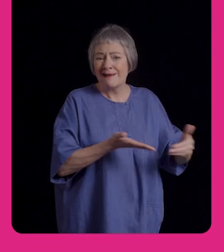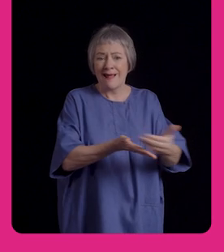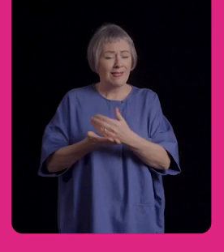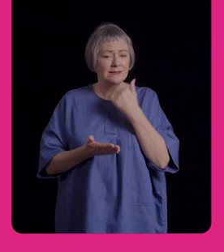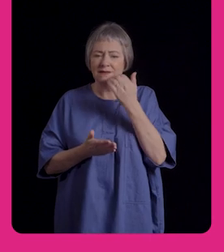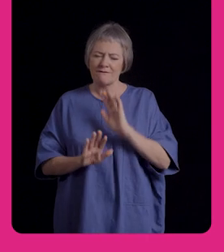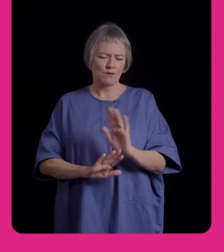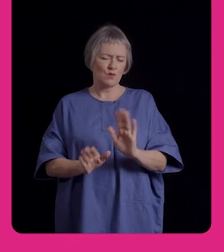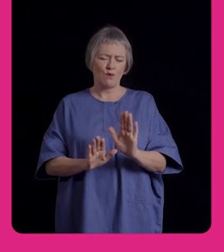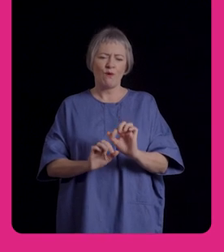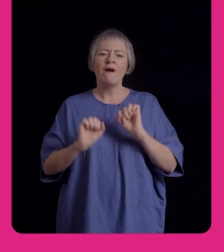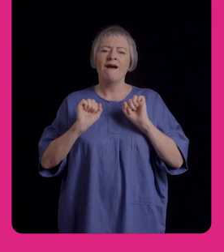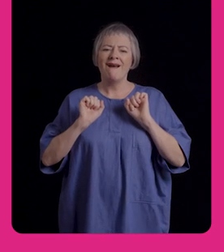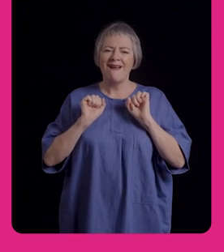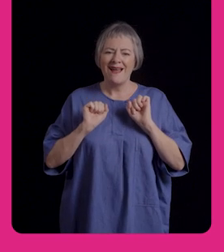enough.